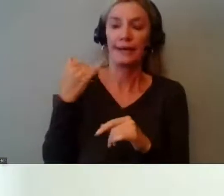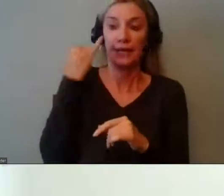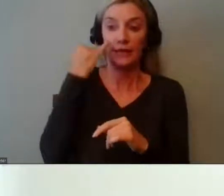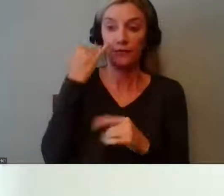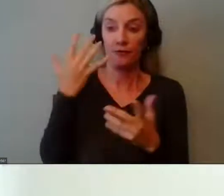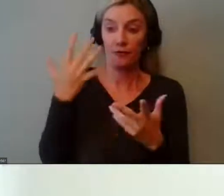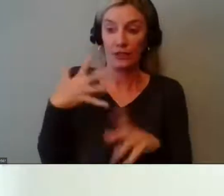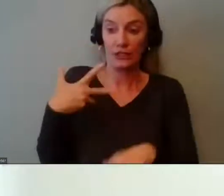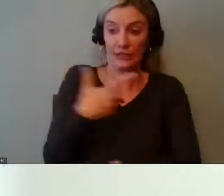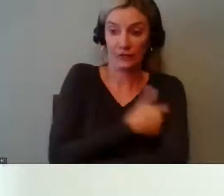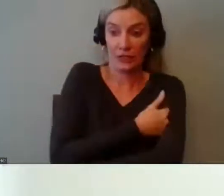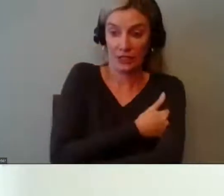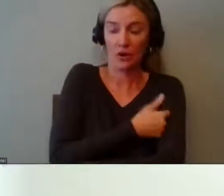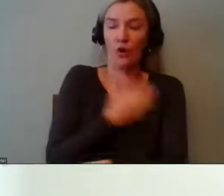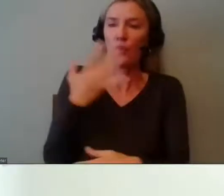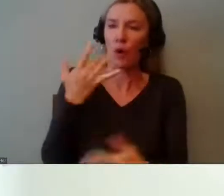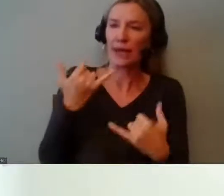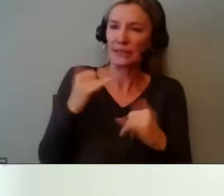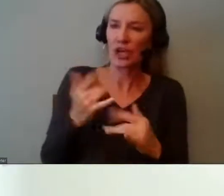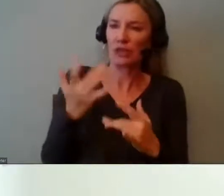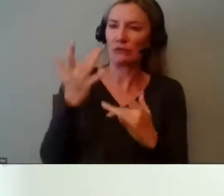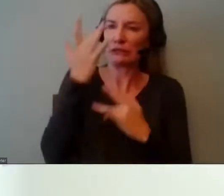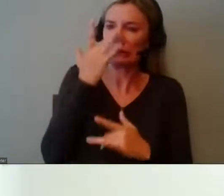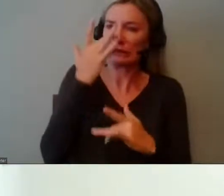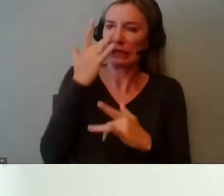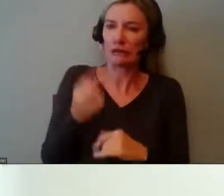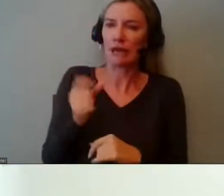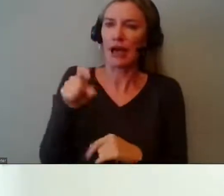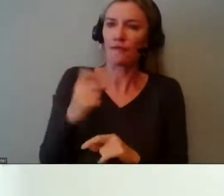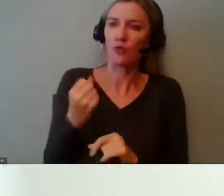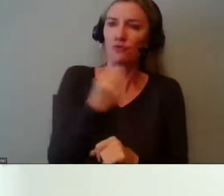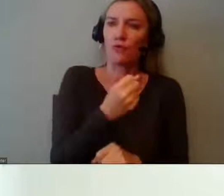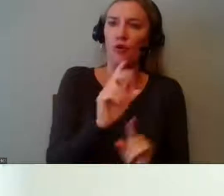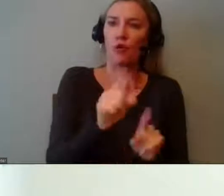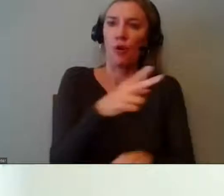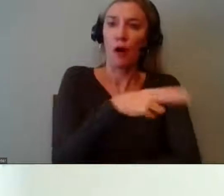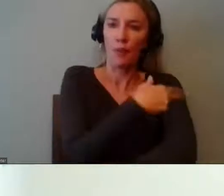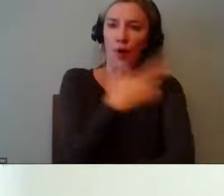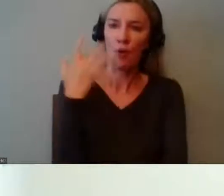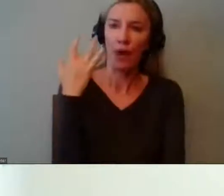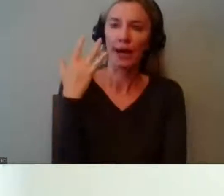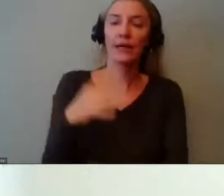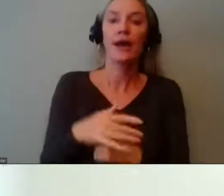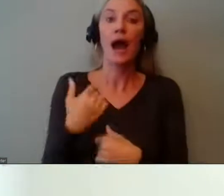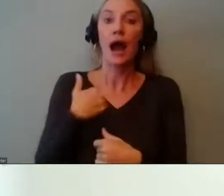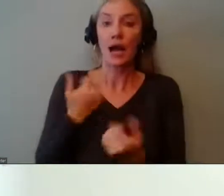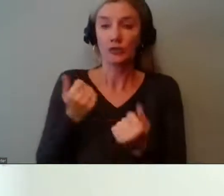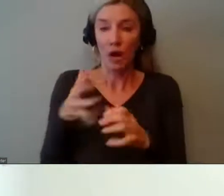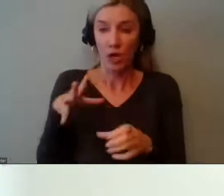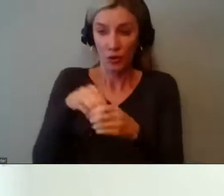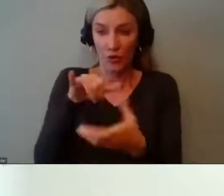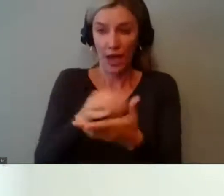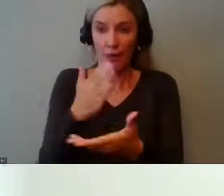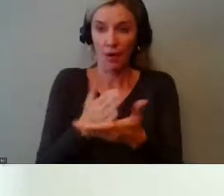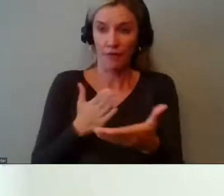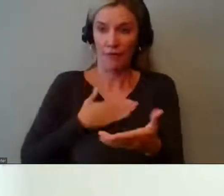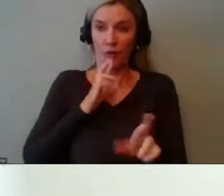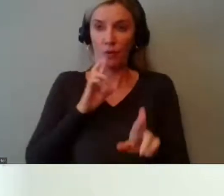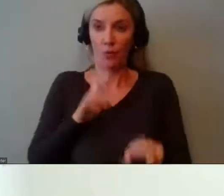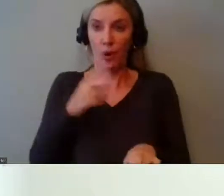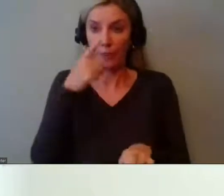So I've tried to include that as part of the report because the mortality of